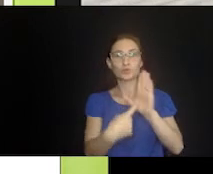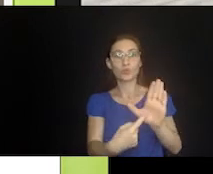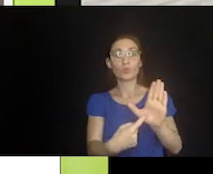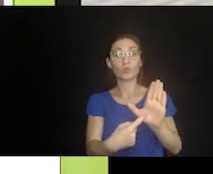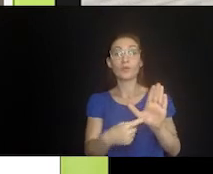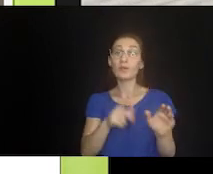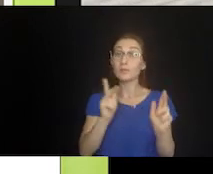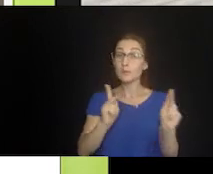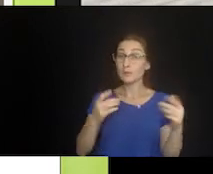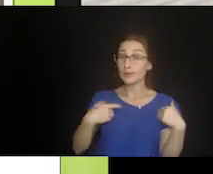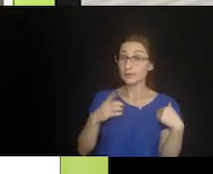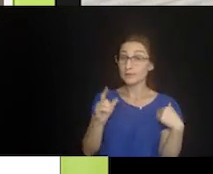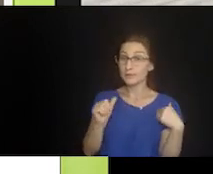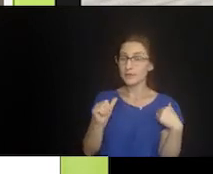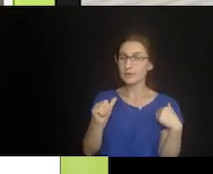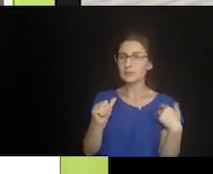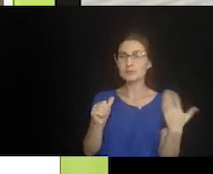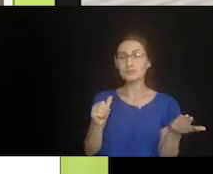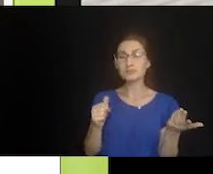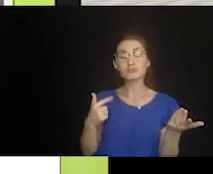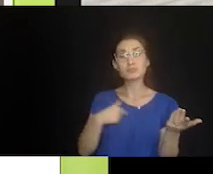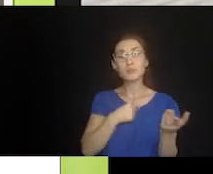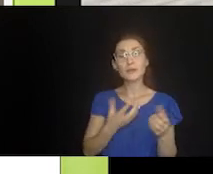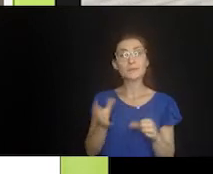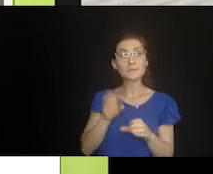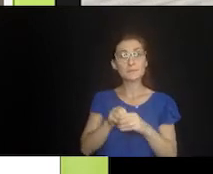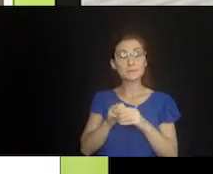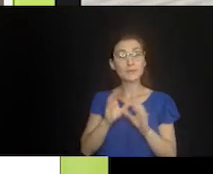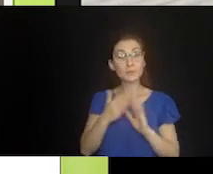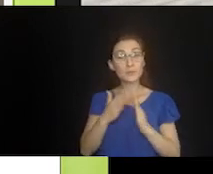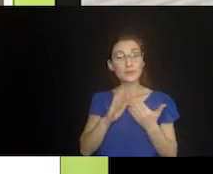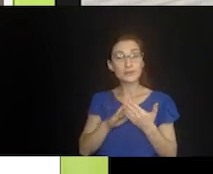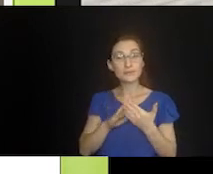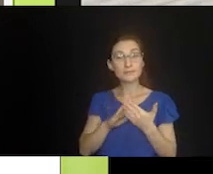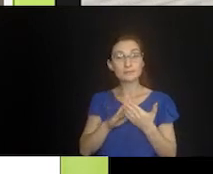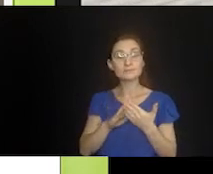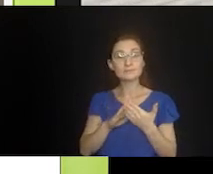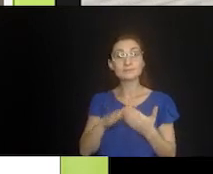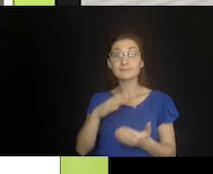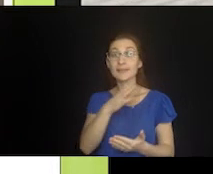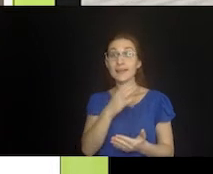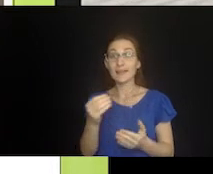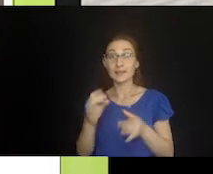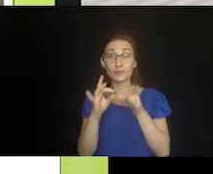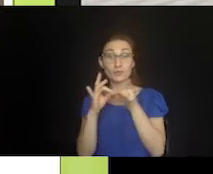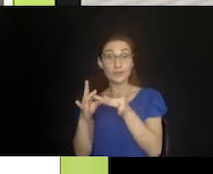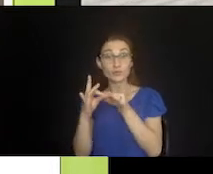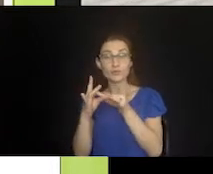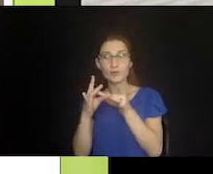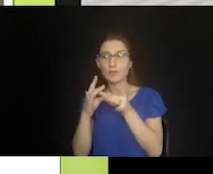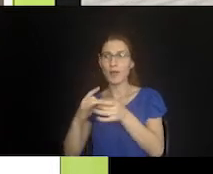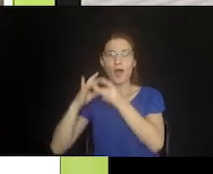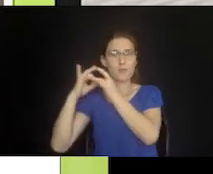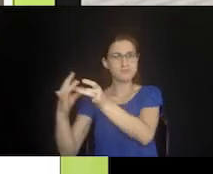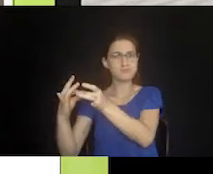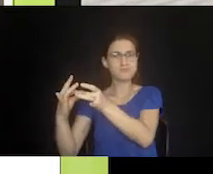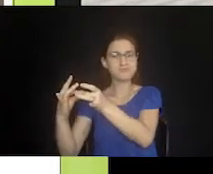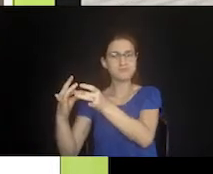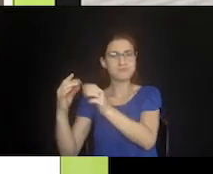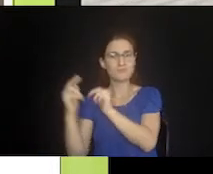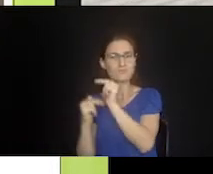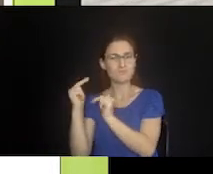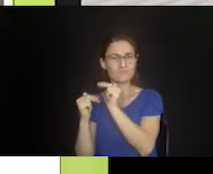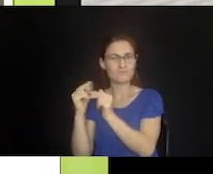you want to show people, first of all, that people with disabilities are active members of their community, and you want to build